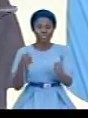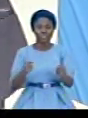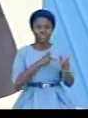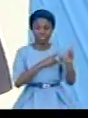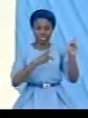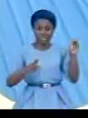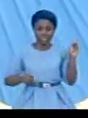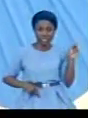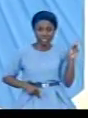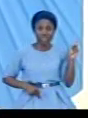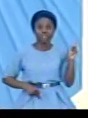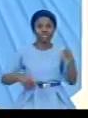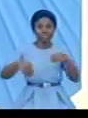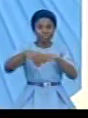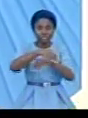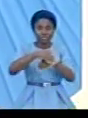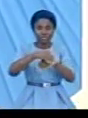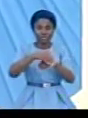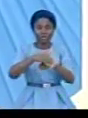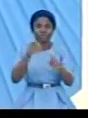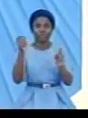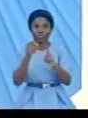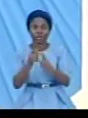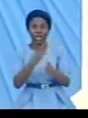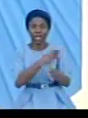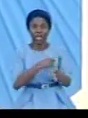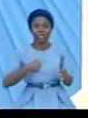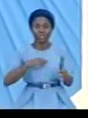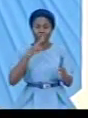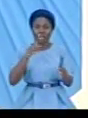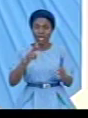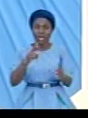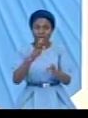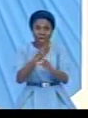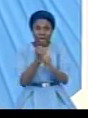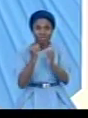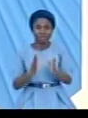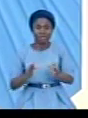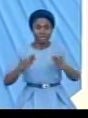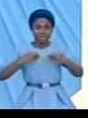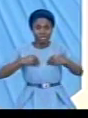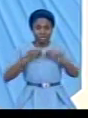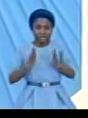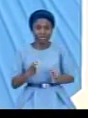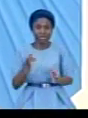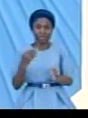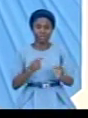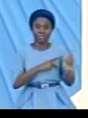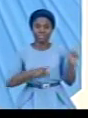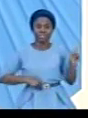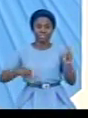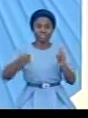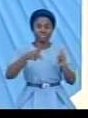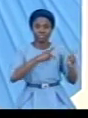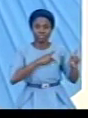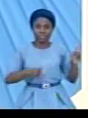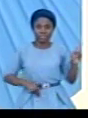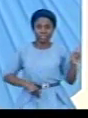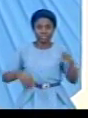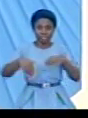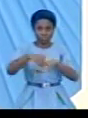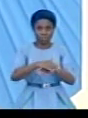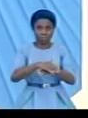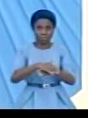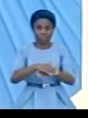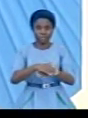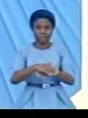are possessors of the treasures of the kingdom. And Satan is going to challenge that. It's going to